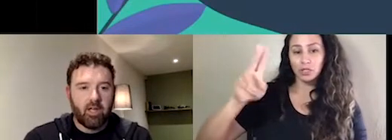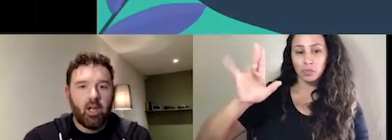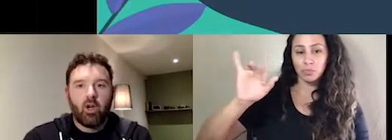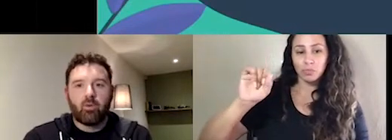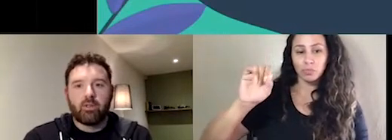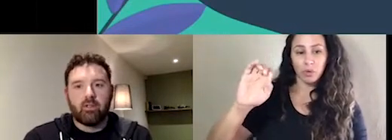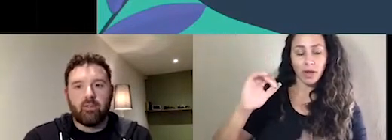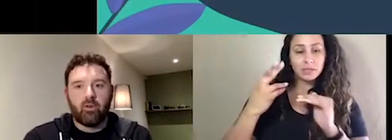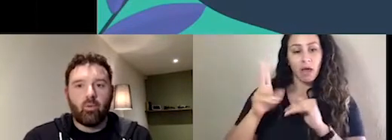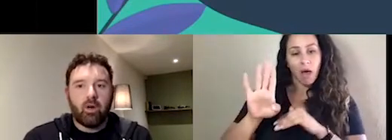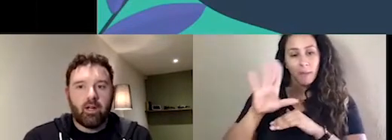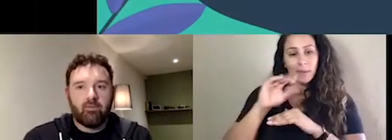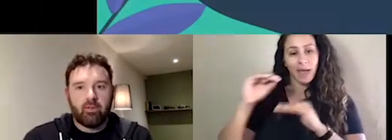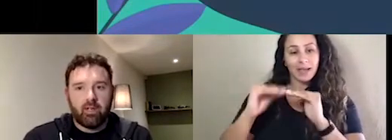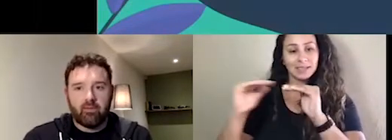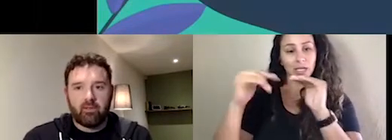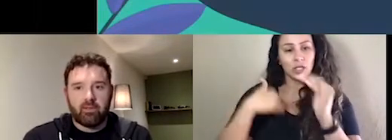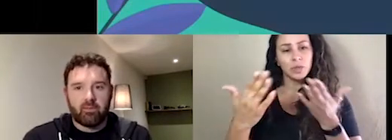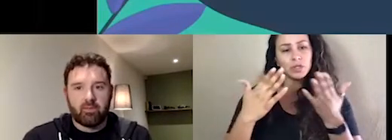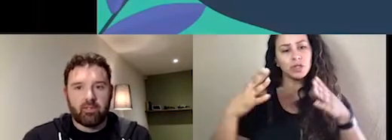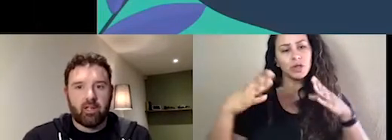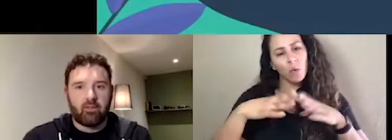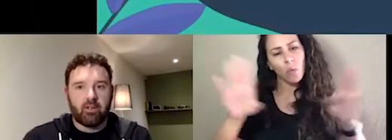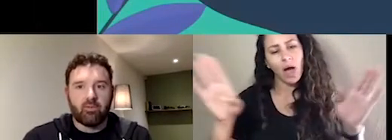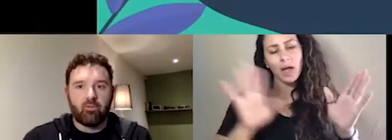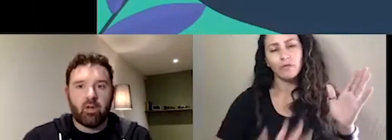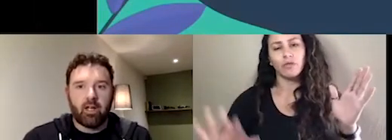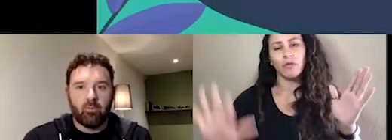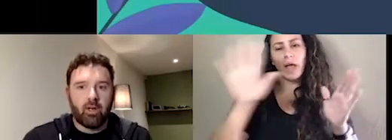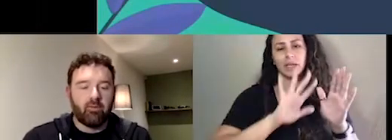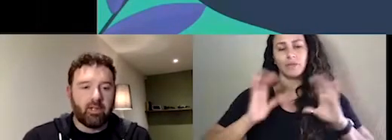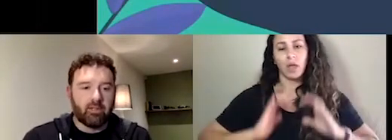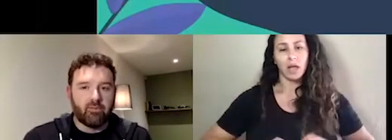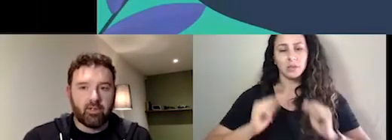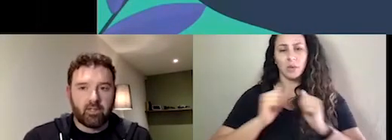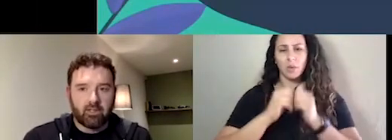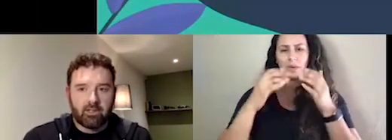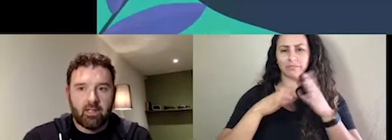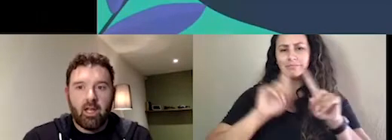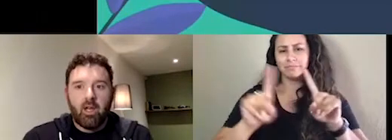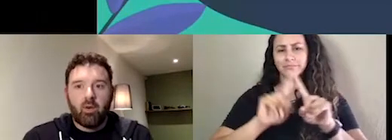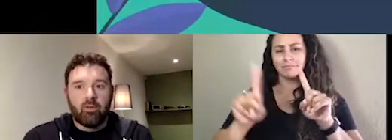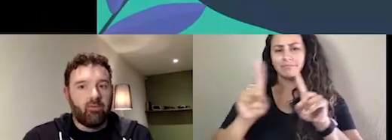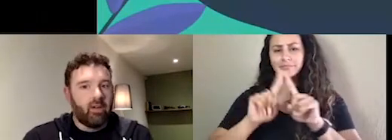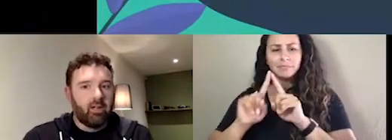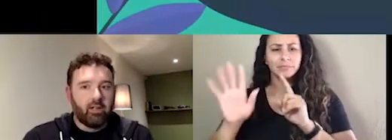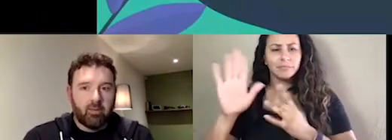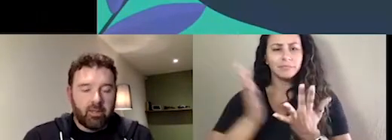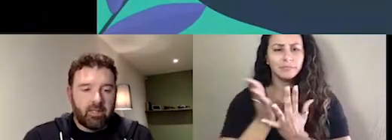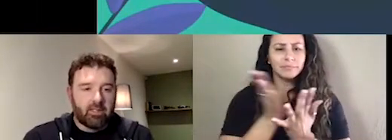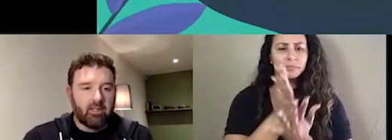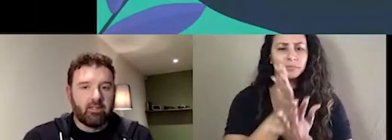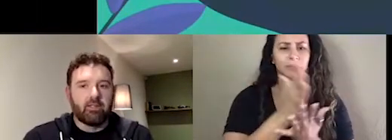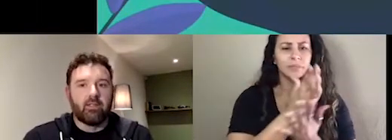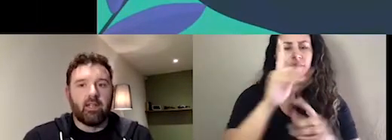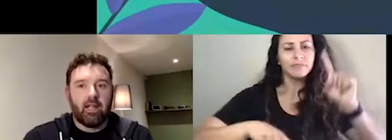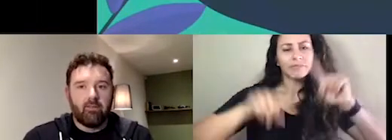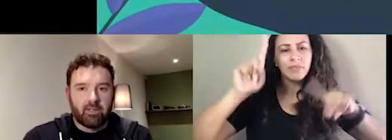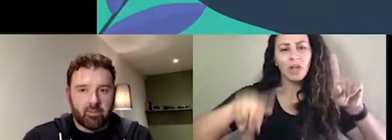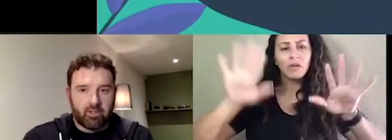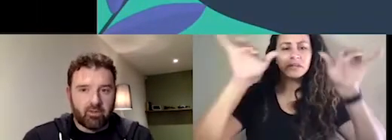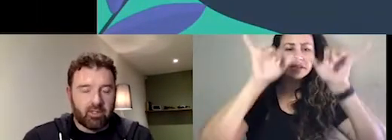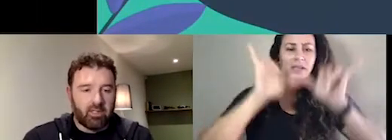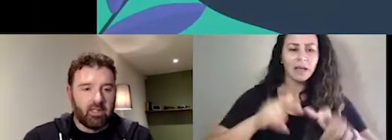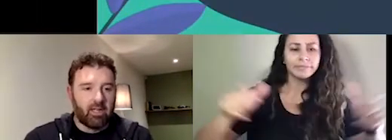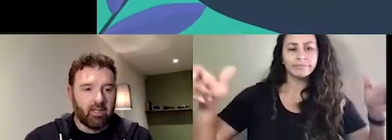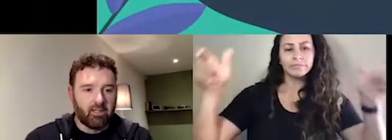tiers, we're serving a wide variety of customers across a wide range of verticals with varying company sizes, levels